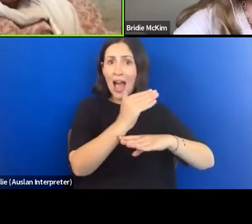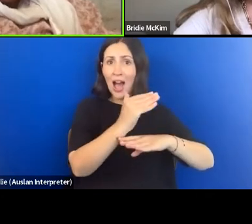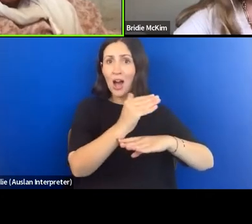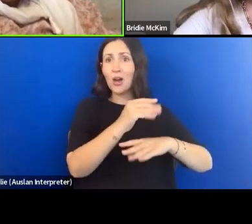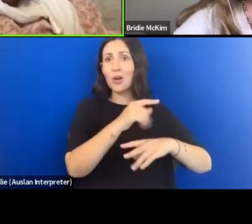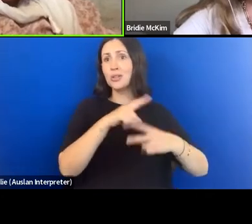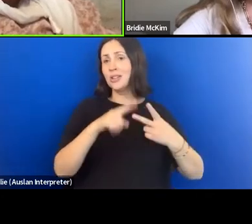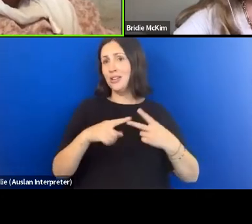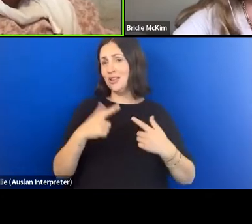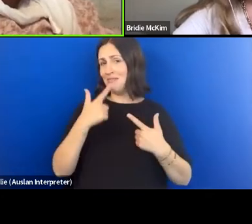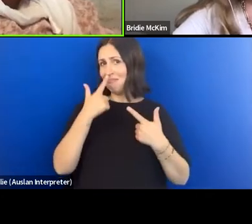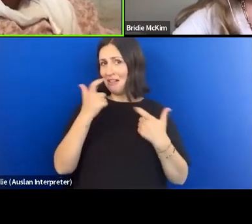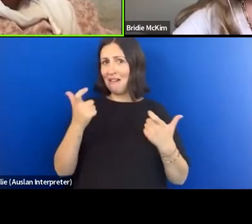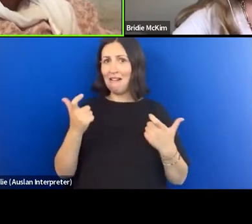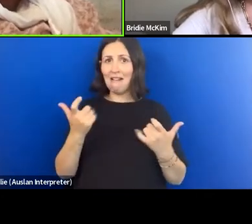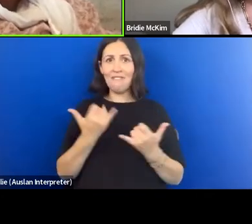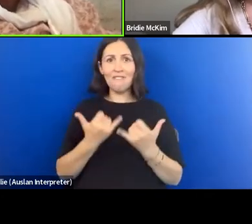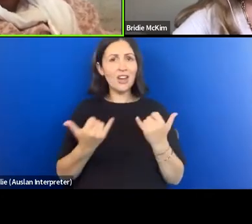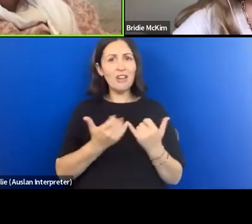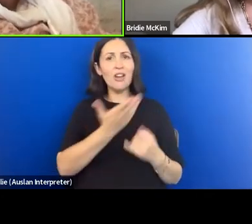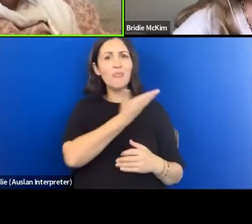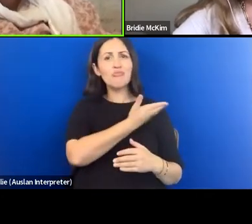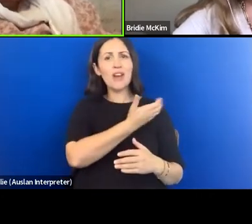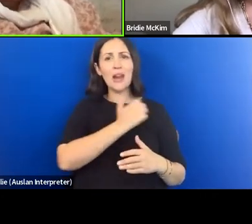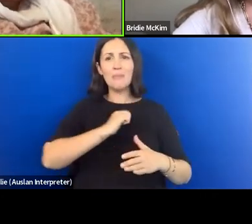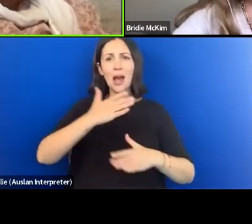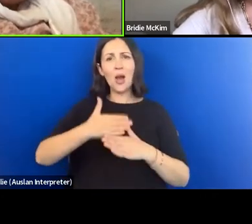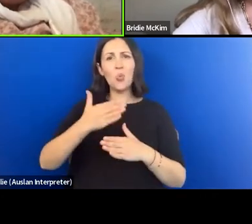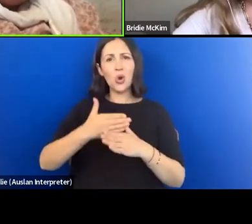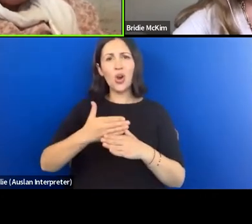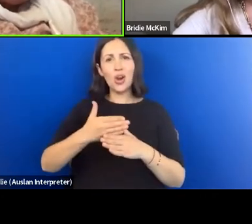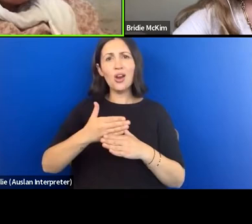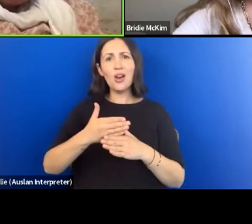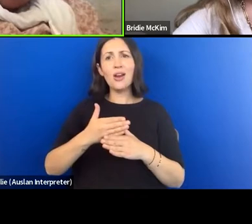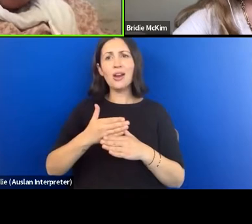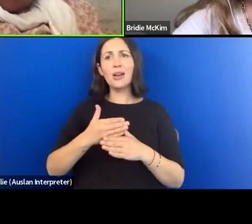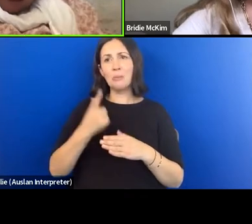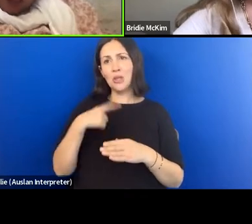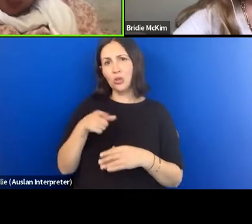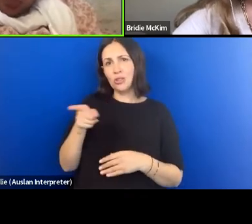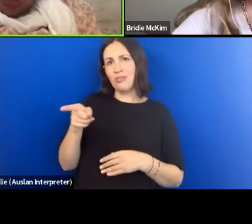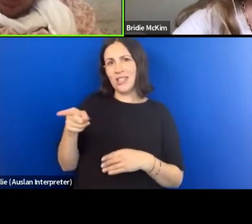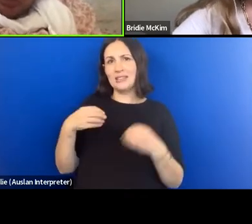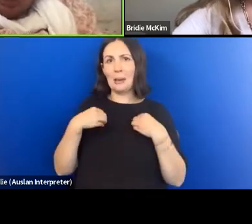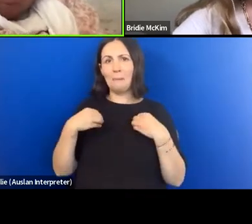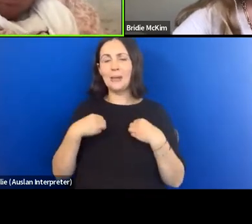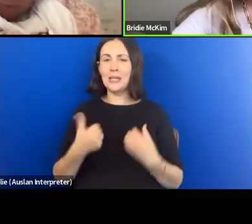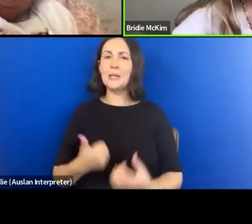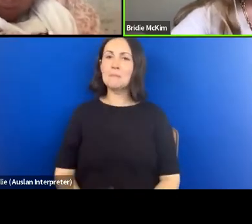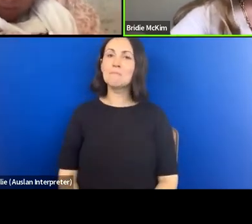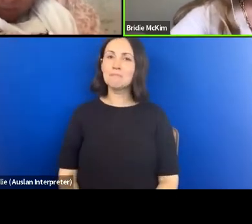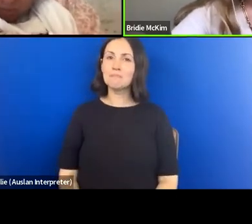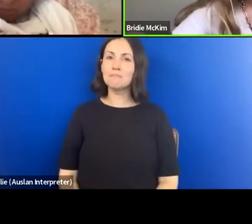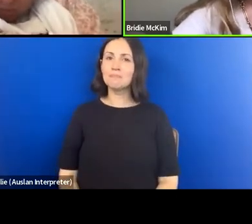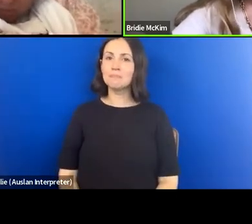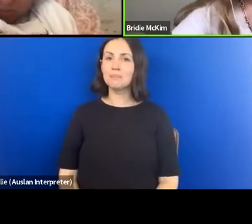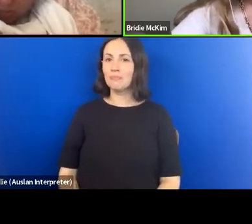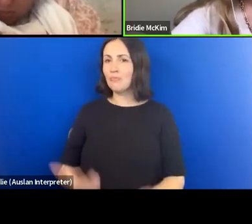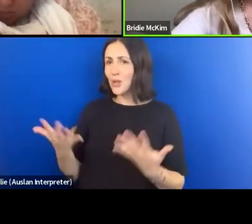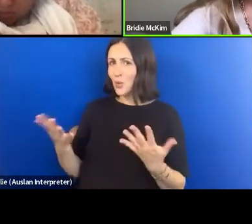So I'm very proud of my work with Midnight Feast as well. Of course,